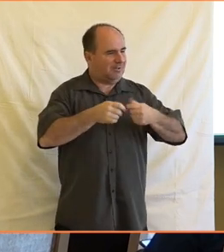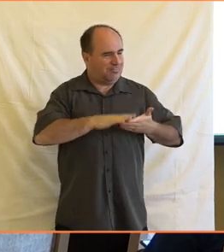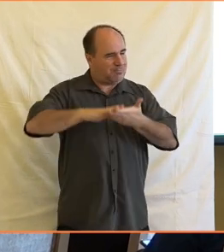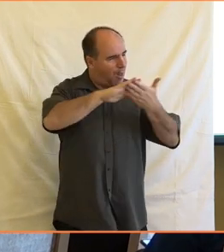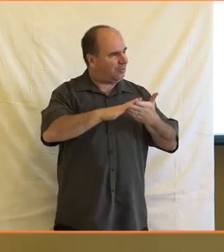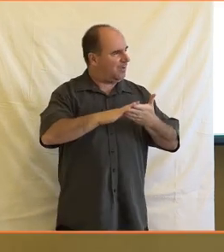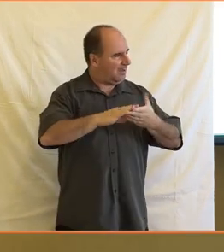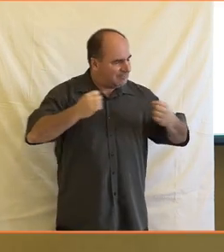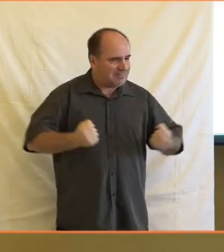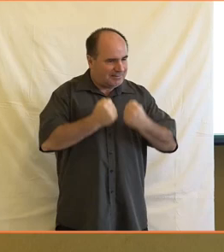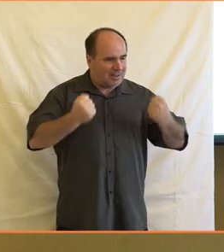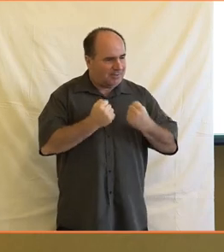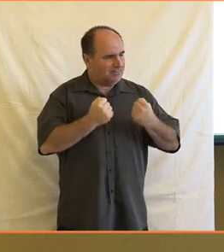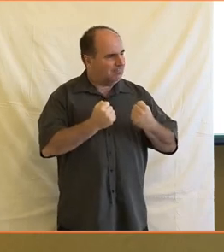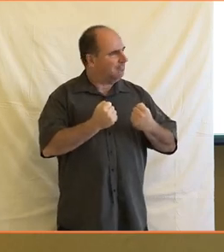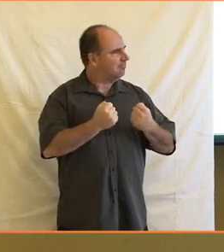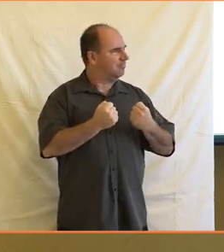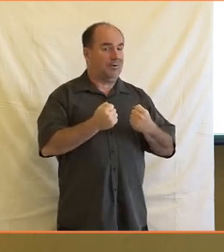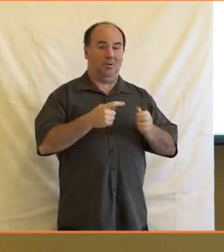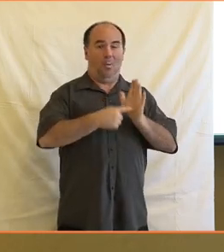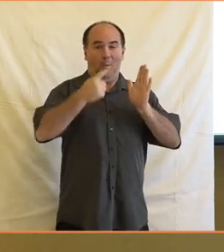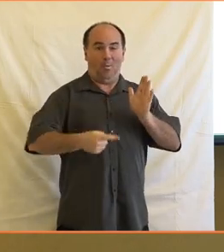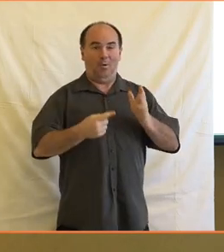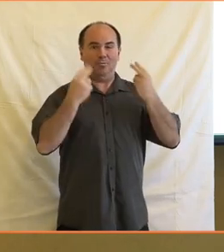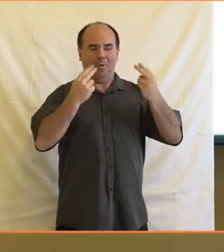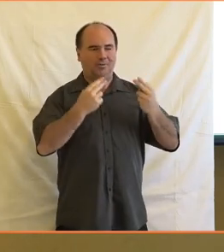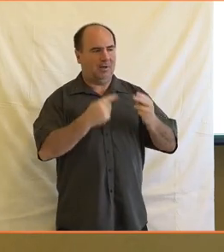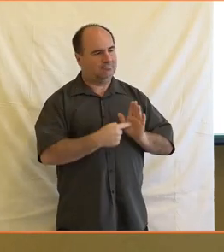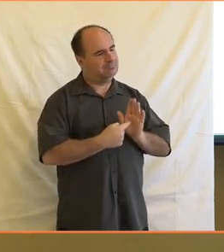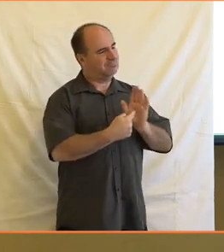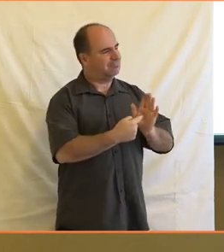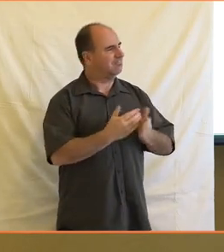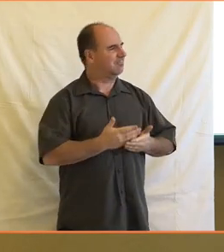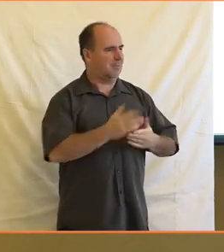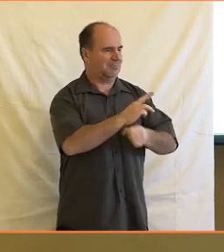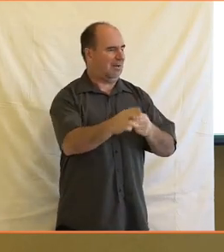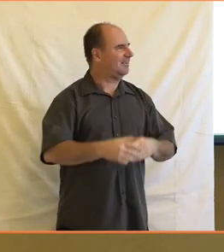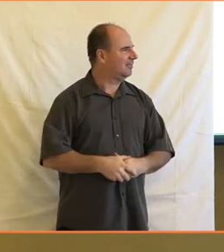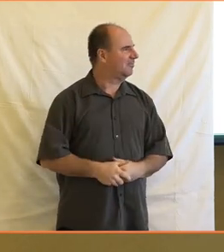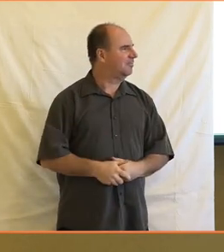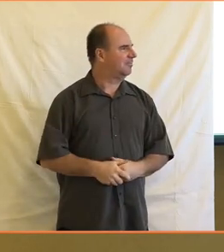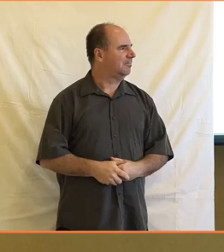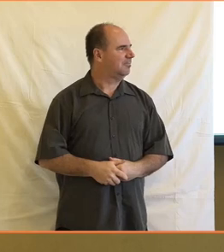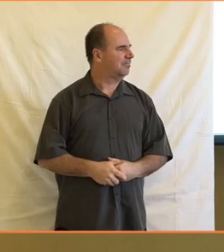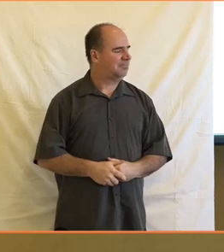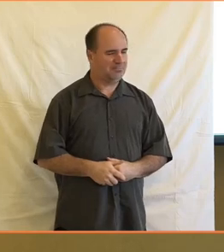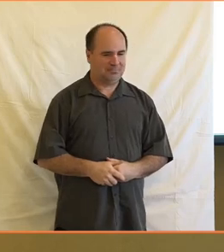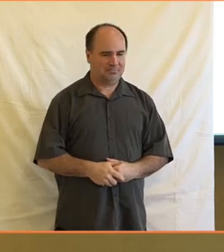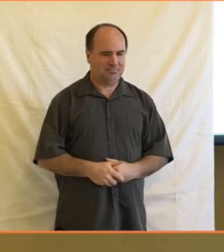So far, the Norway grants have supported more than 1,000 projects in all parts of the Czech